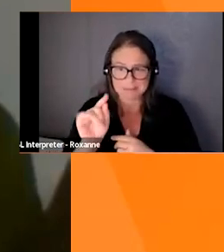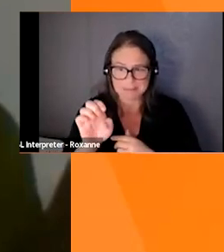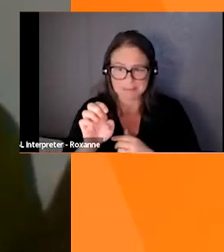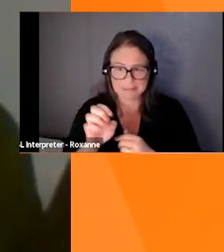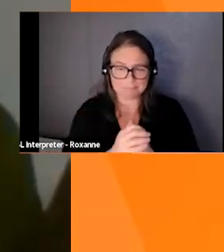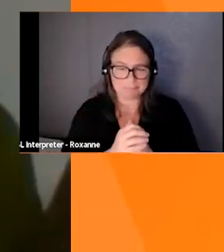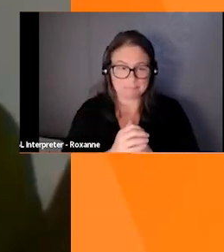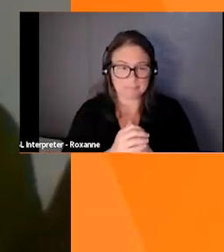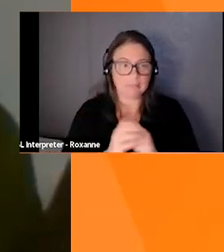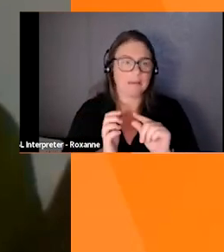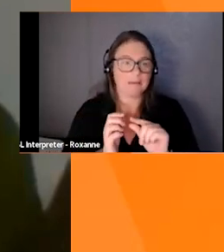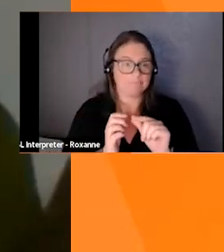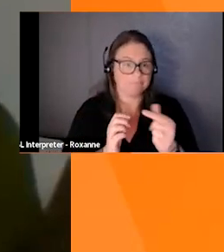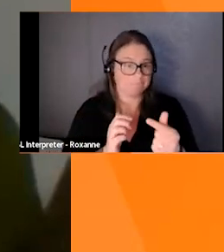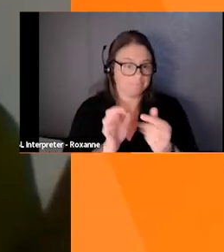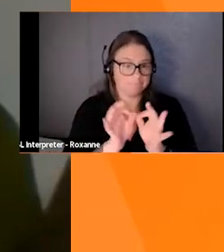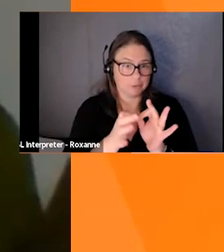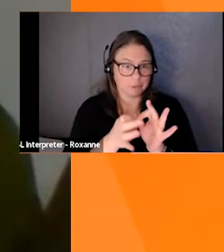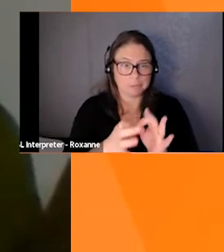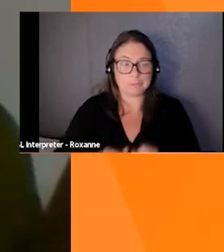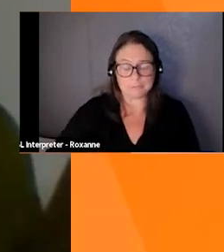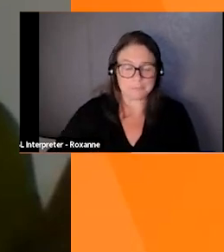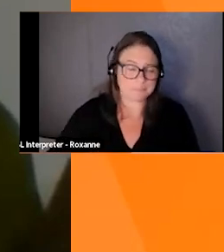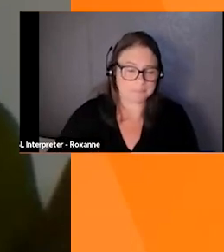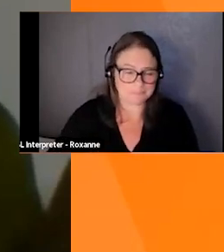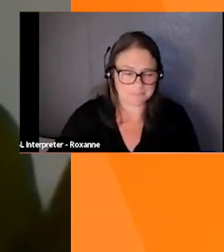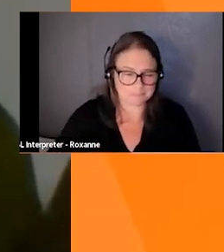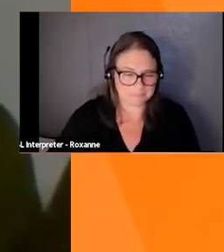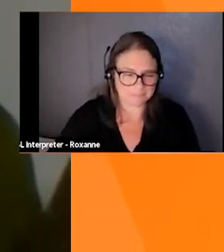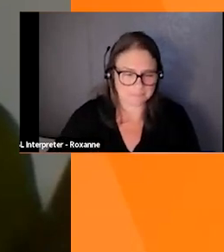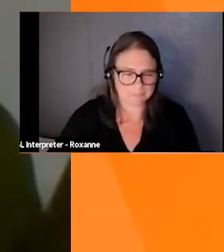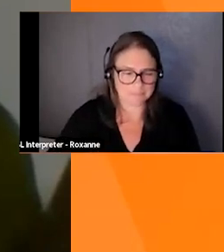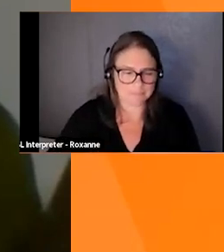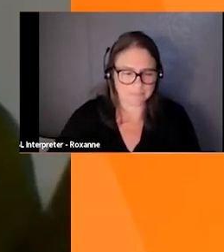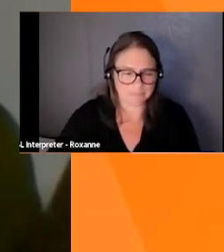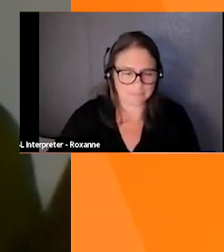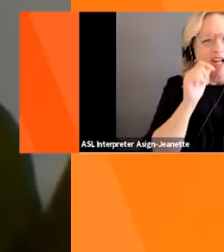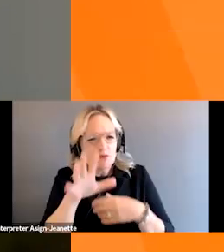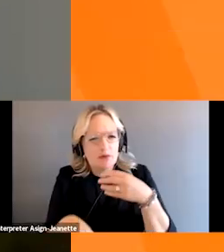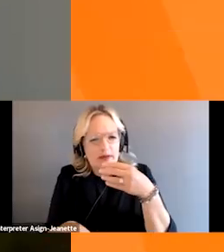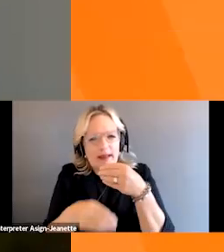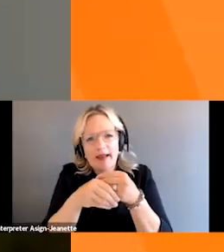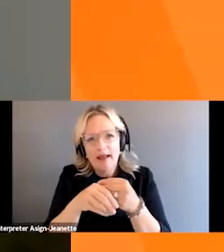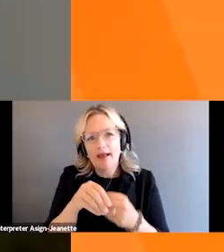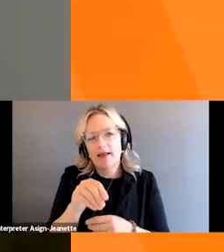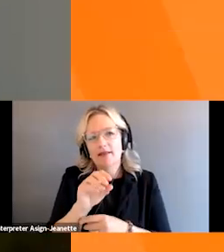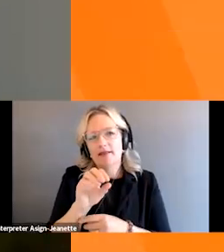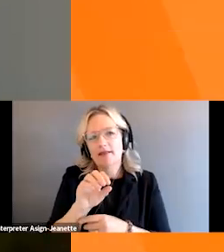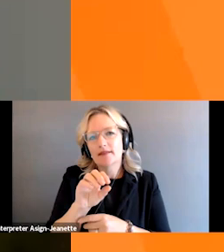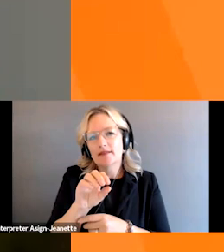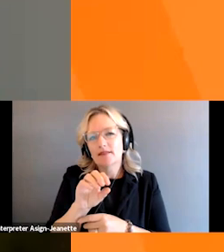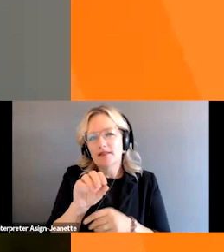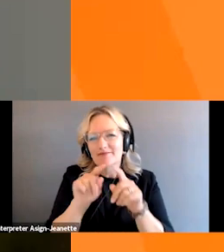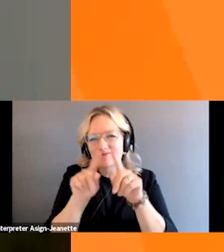And I just want to add, what the ESG scorecard, it's meant to be, it's an internal tool. So a lot